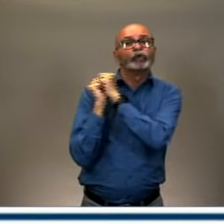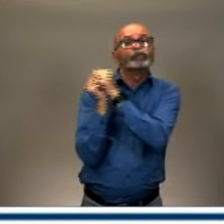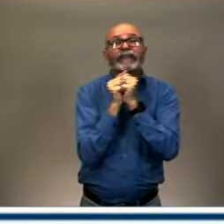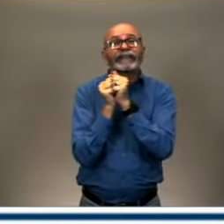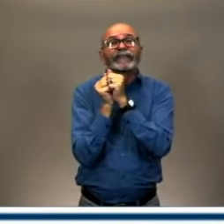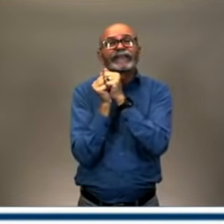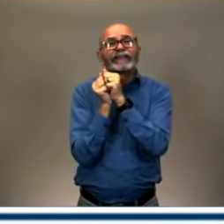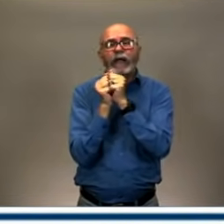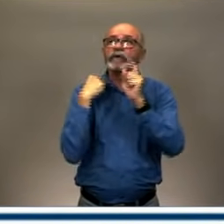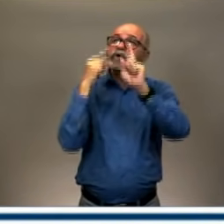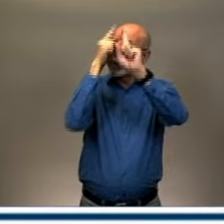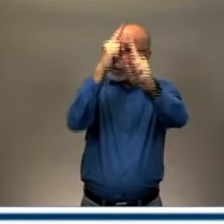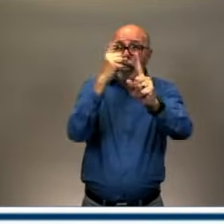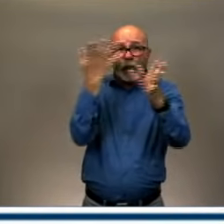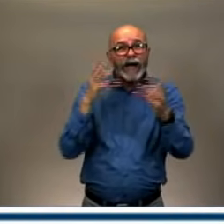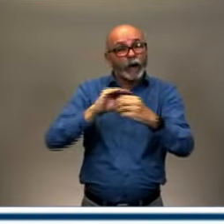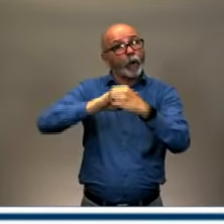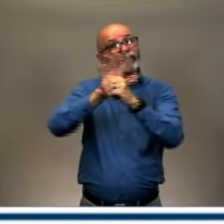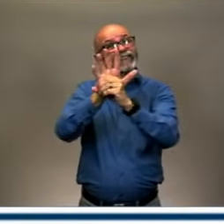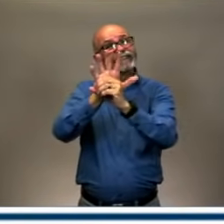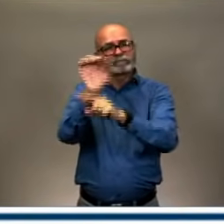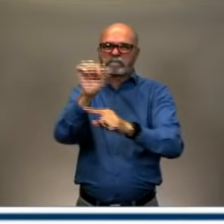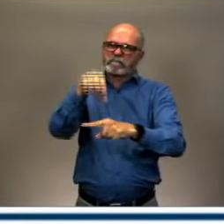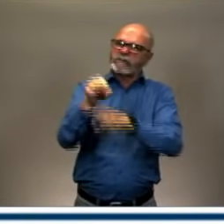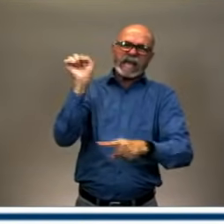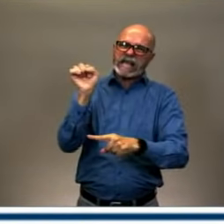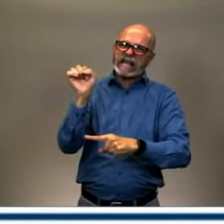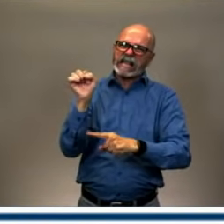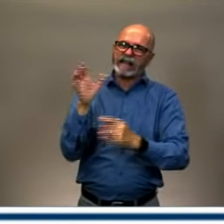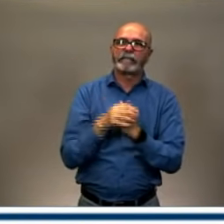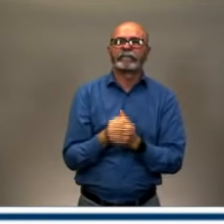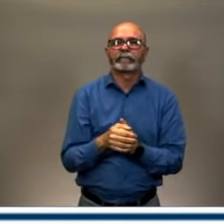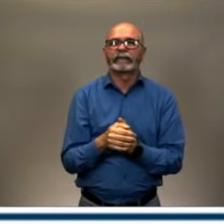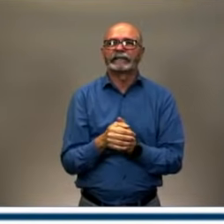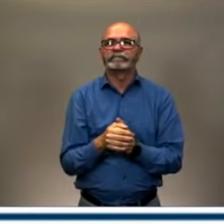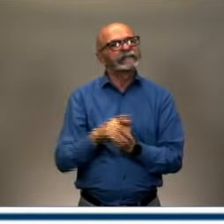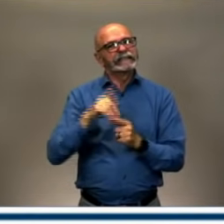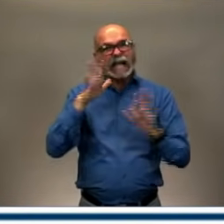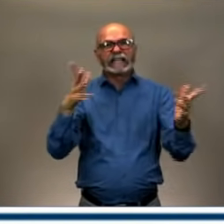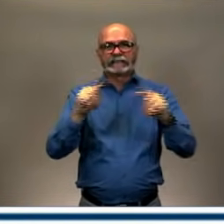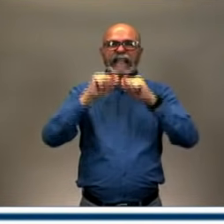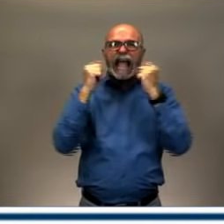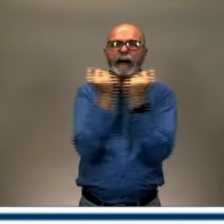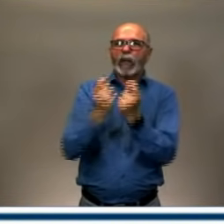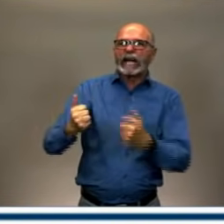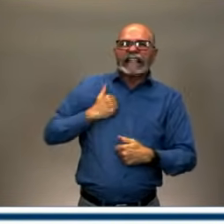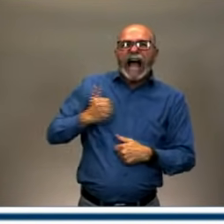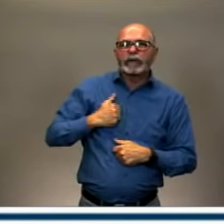And before I go, I just want to wish Team Canada all the best tonight as they go for gold.